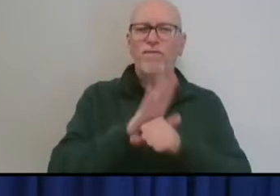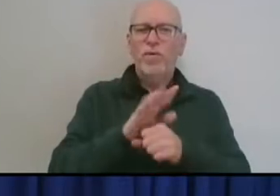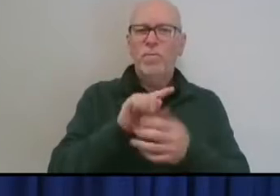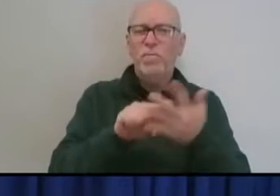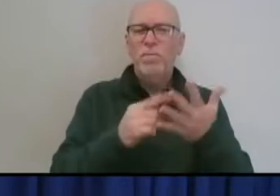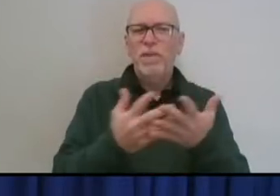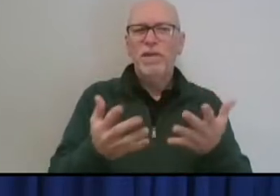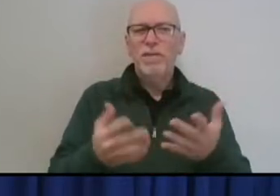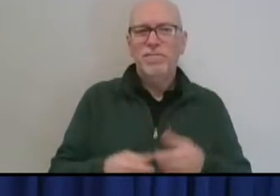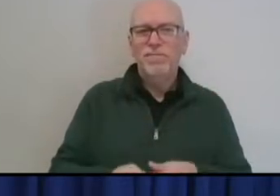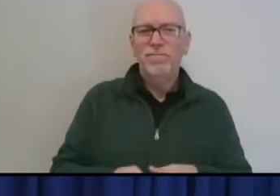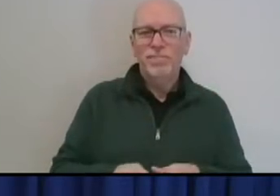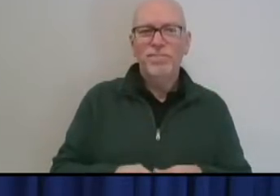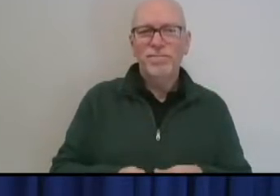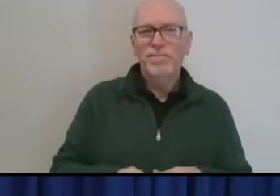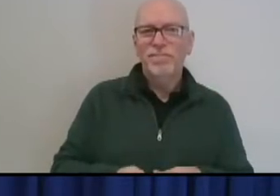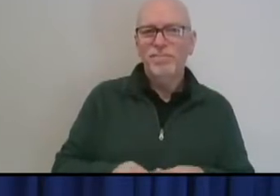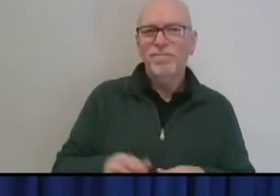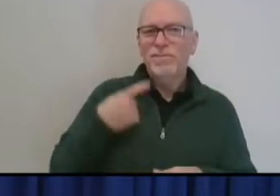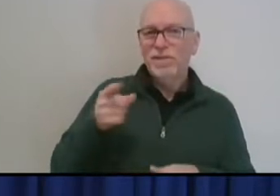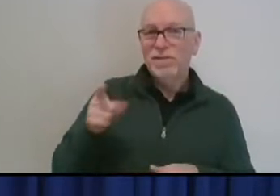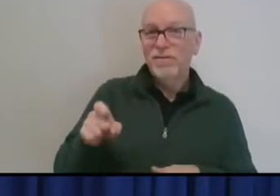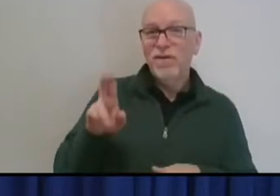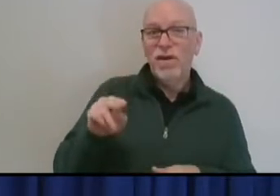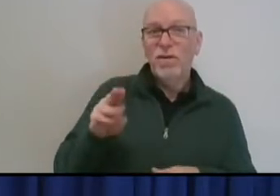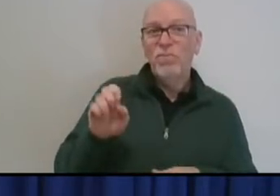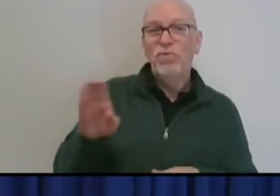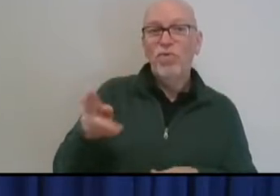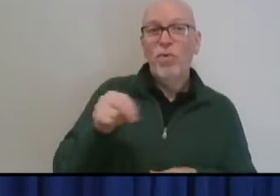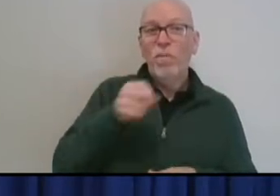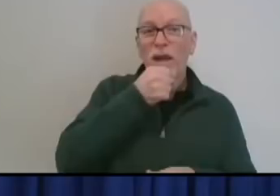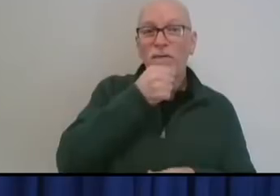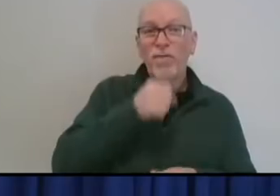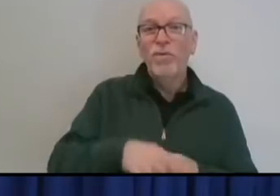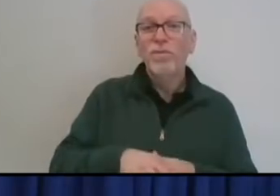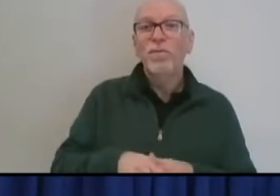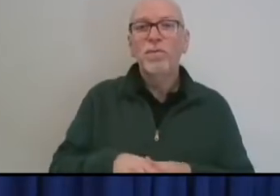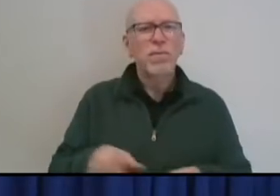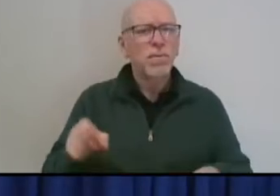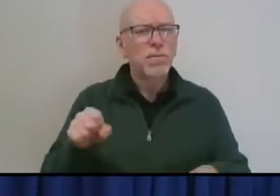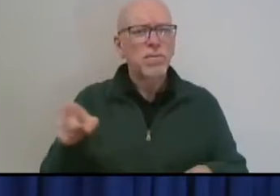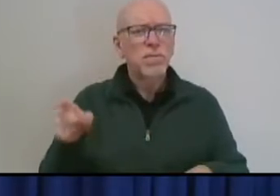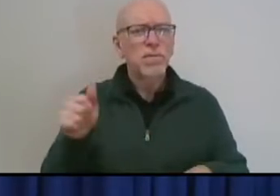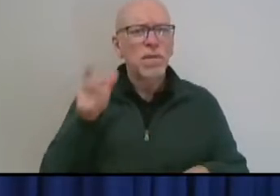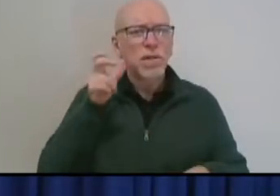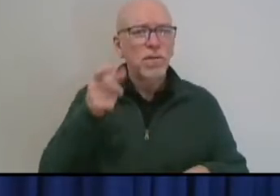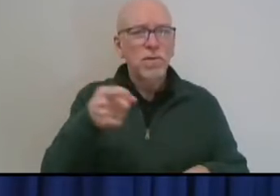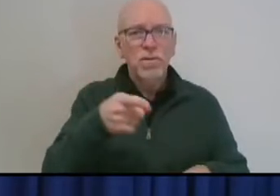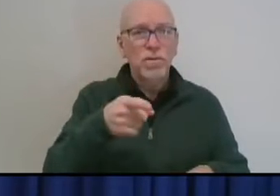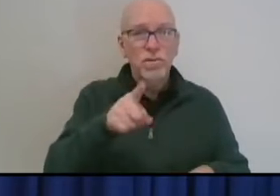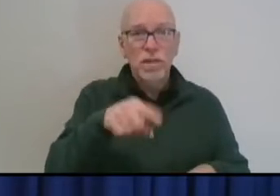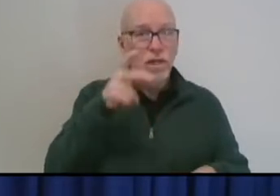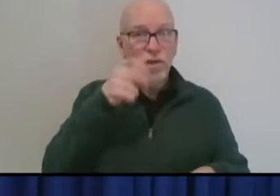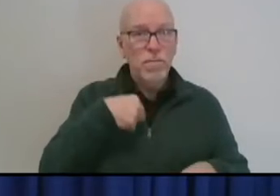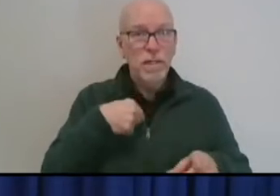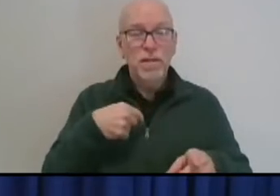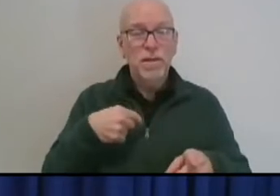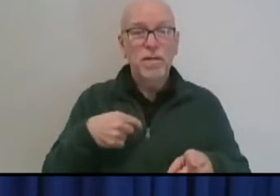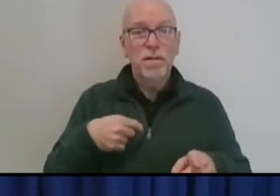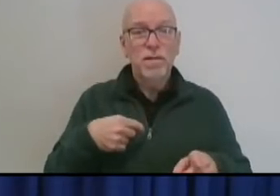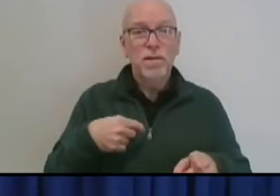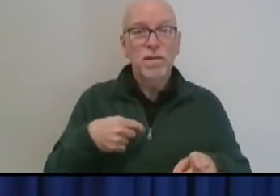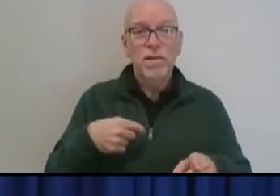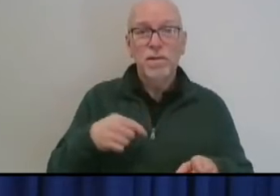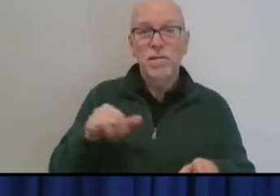This is usually when Rachel says you have to unmute your own microphone. It looks like she is unmuted. So That could be, do we need to